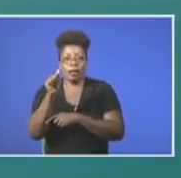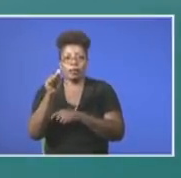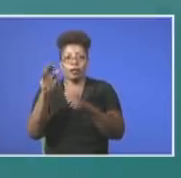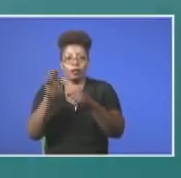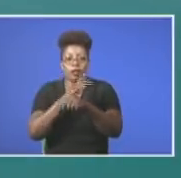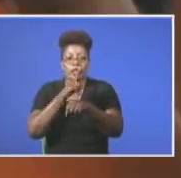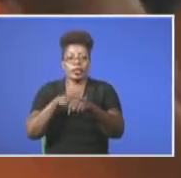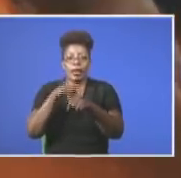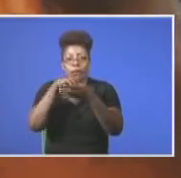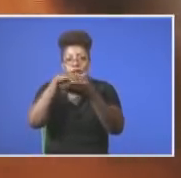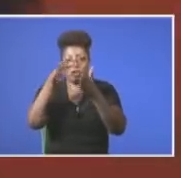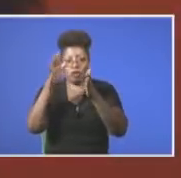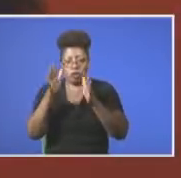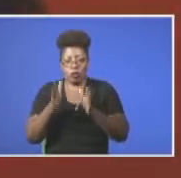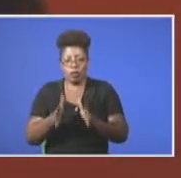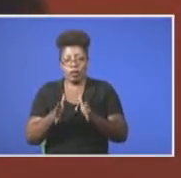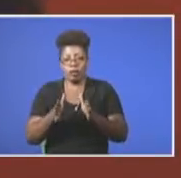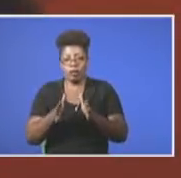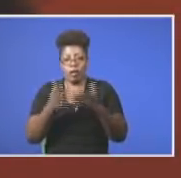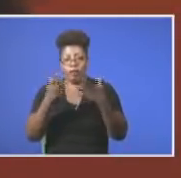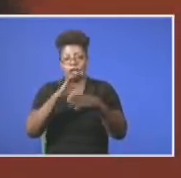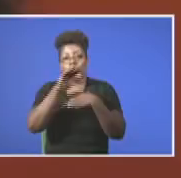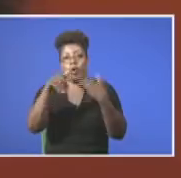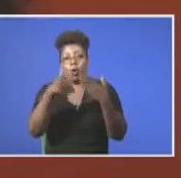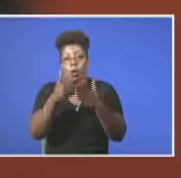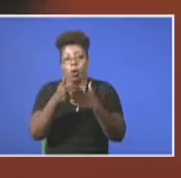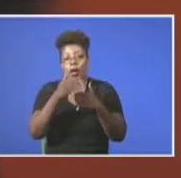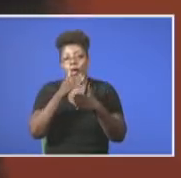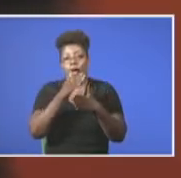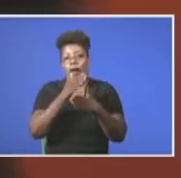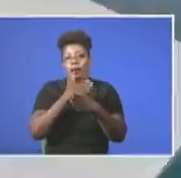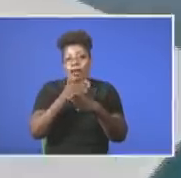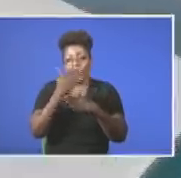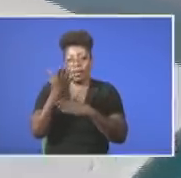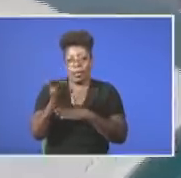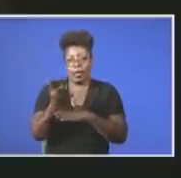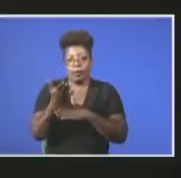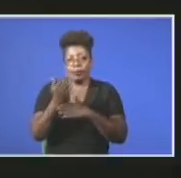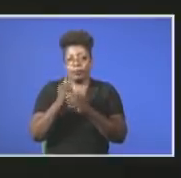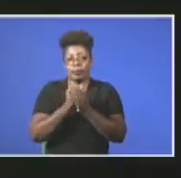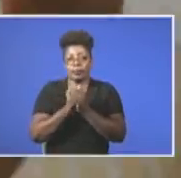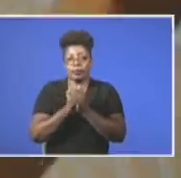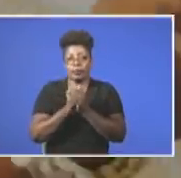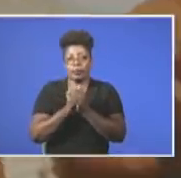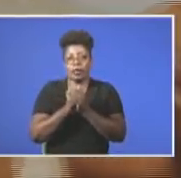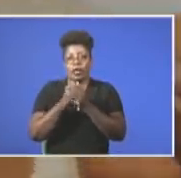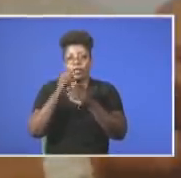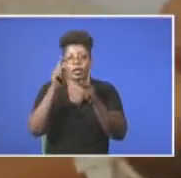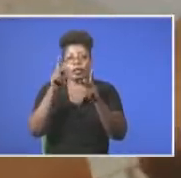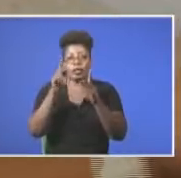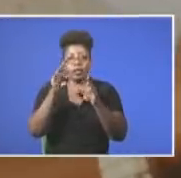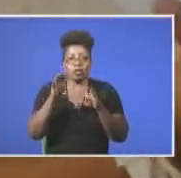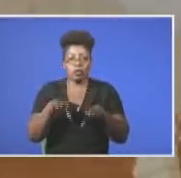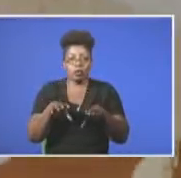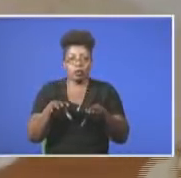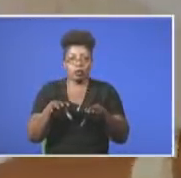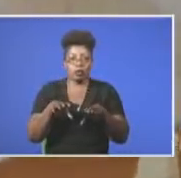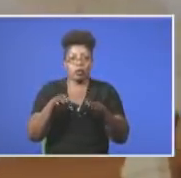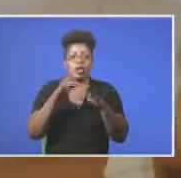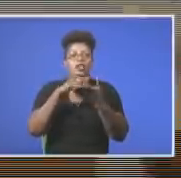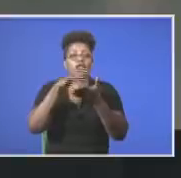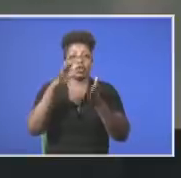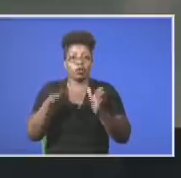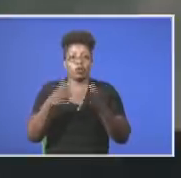student, and settle all outstanding financial balances. BTVI officials say students who are registered for 4 courses or 12